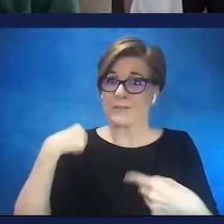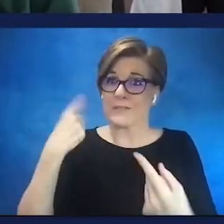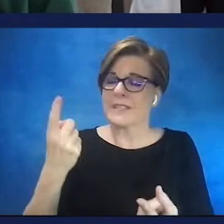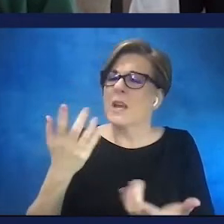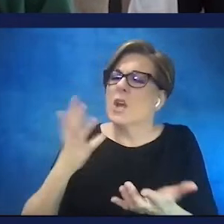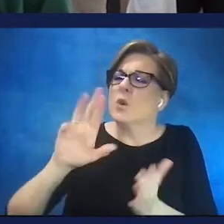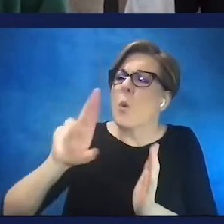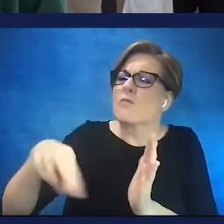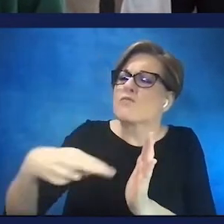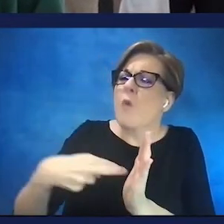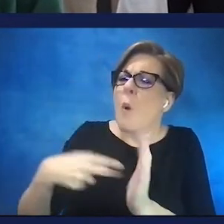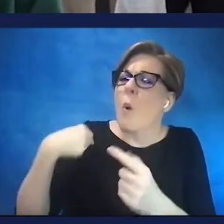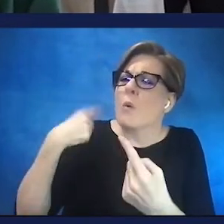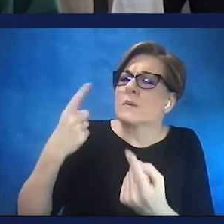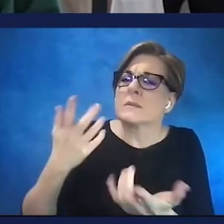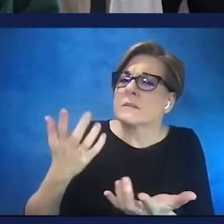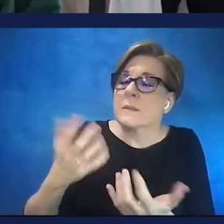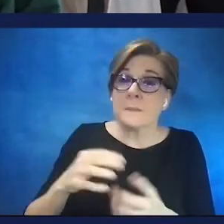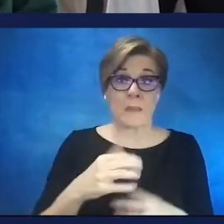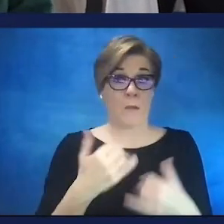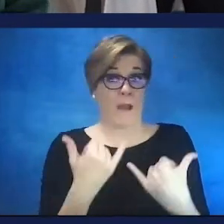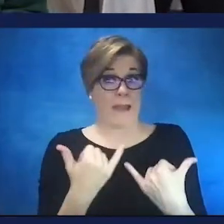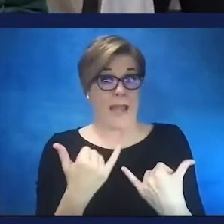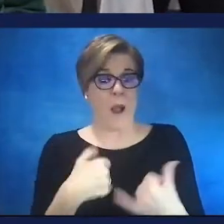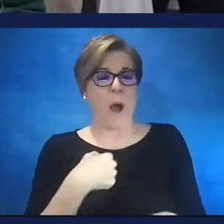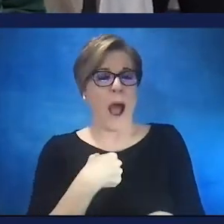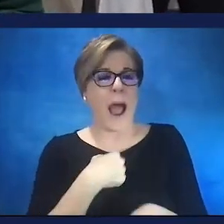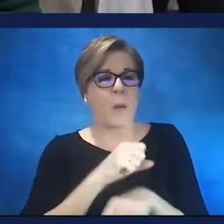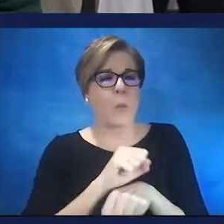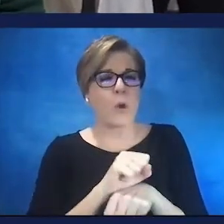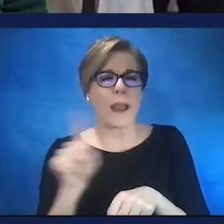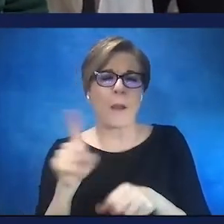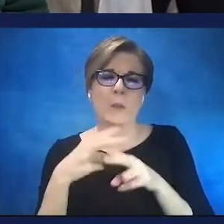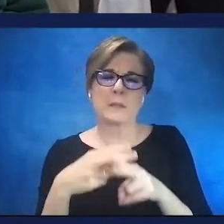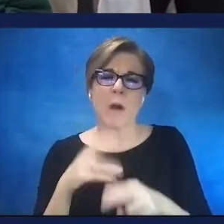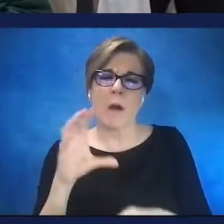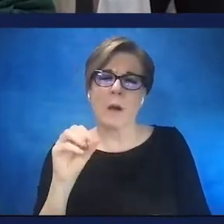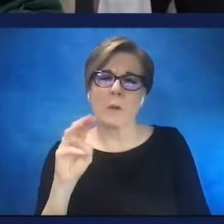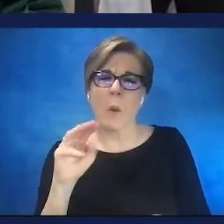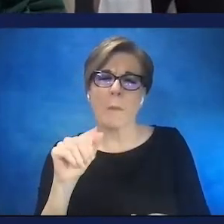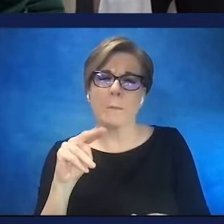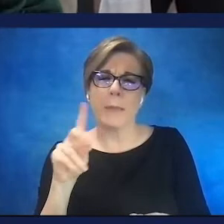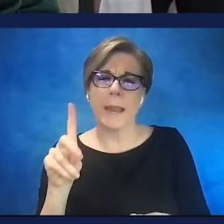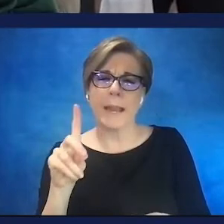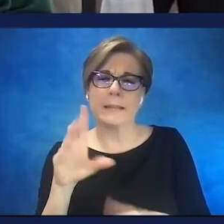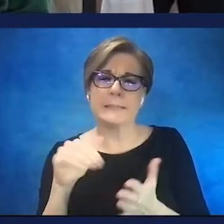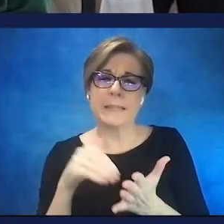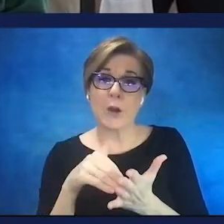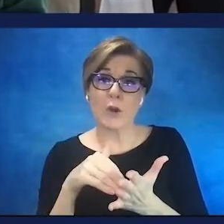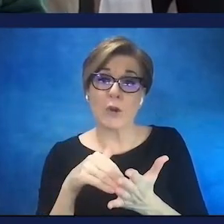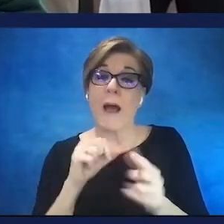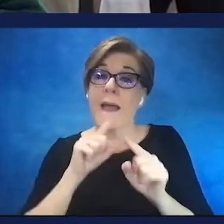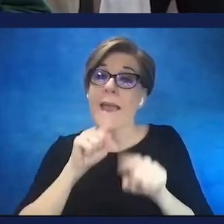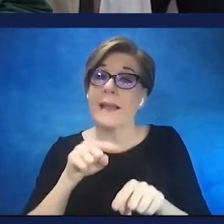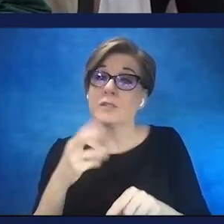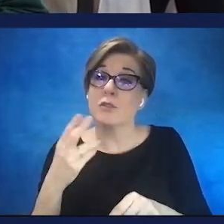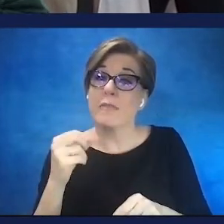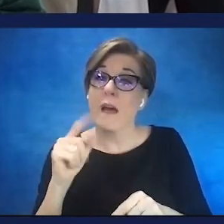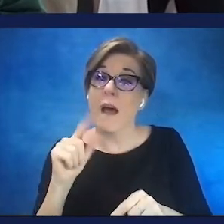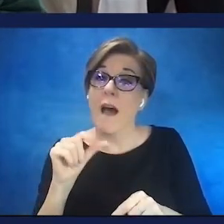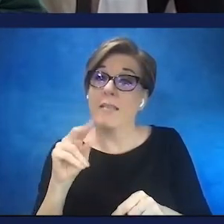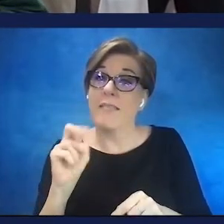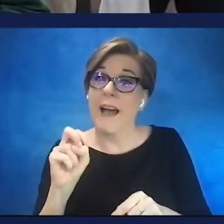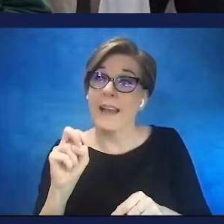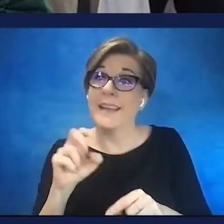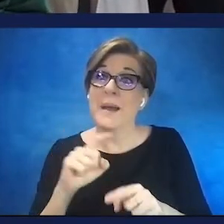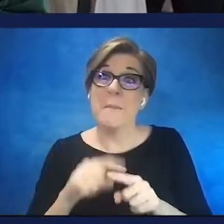you played within the Elections Department? The role I'm playing now is I work at the command center, answering the hotline. But I